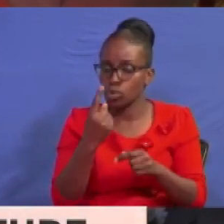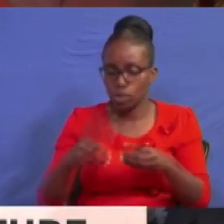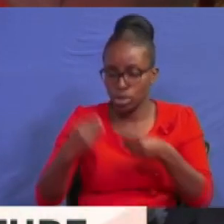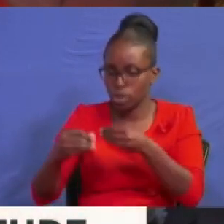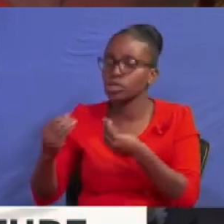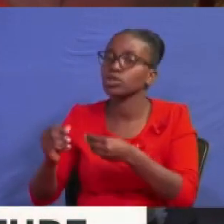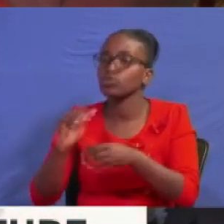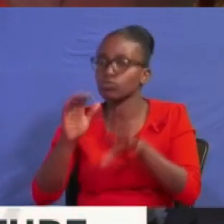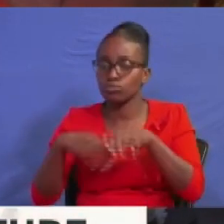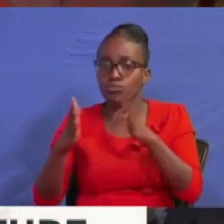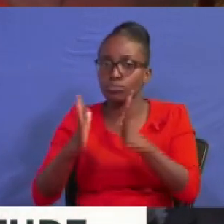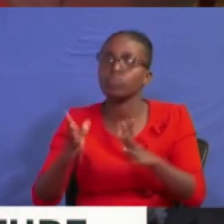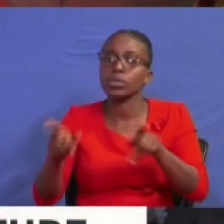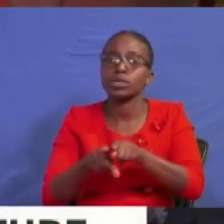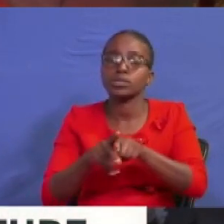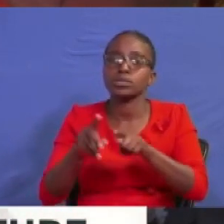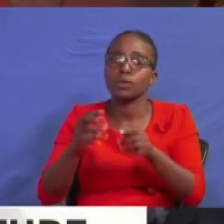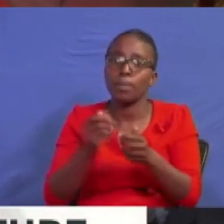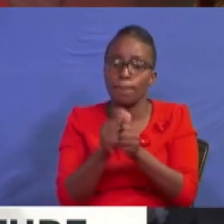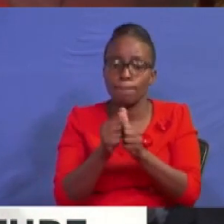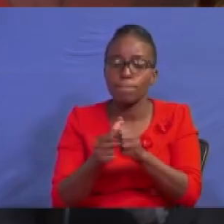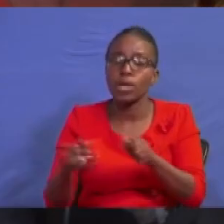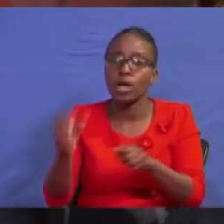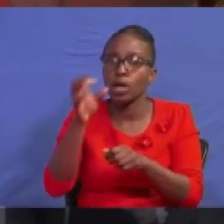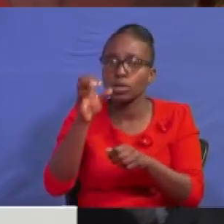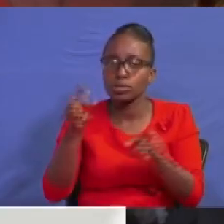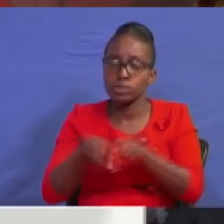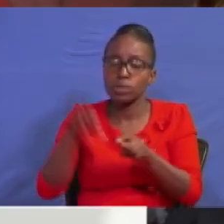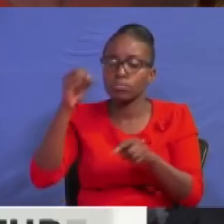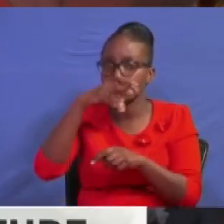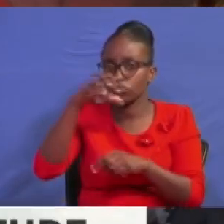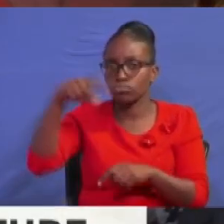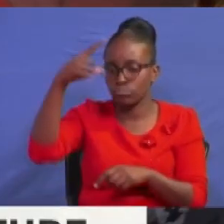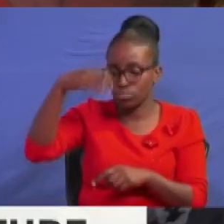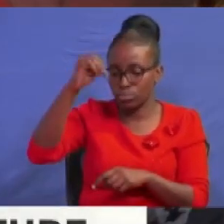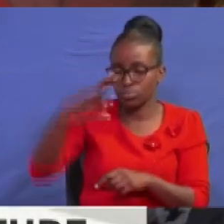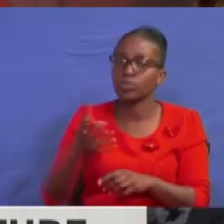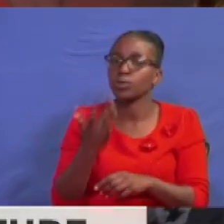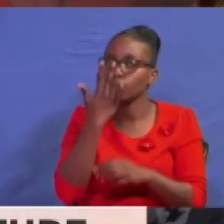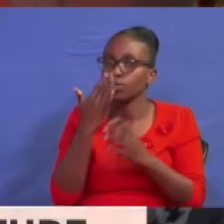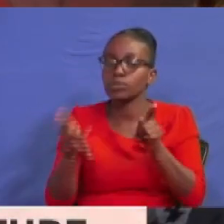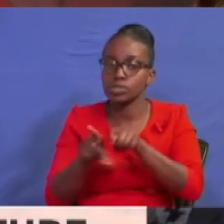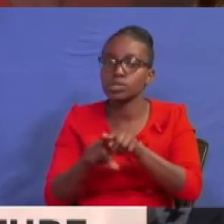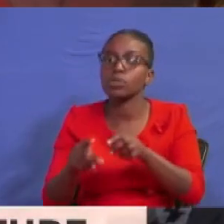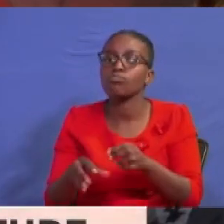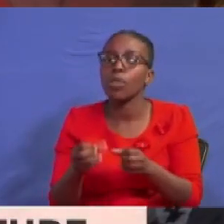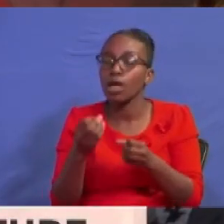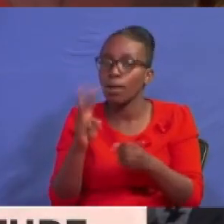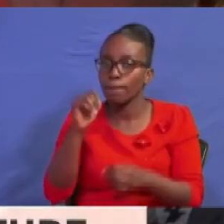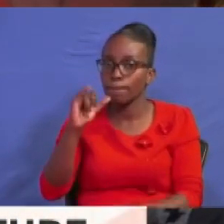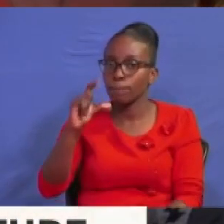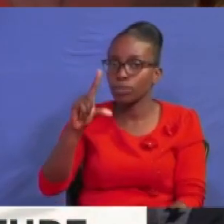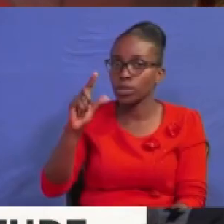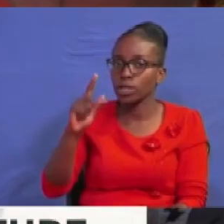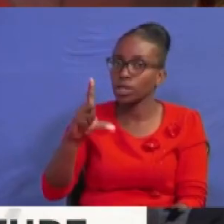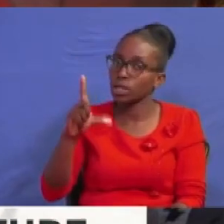maize seeds, bean seeds, sorghum seeds, sunflowers, rice seeds, and finger millet, among other seeds